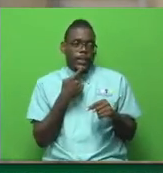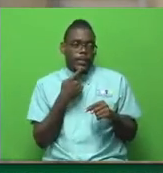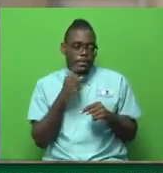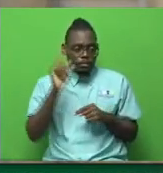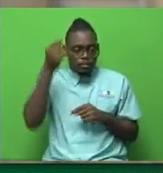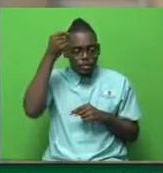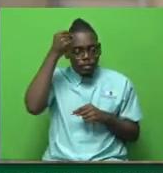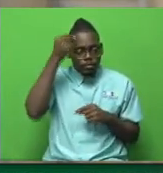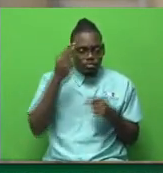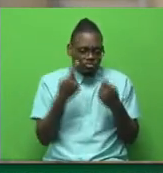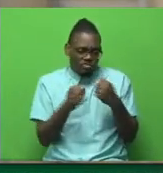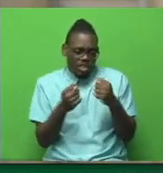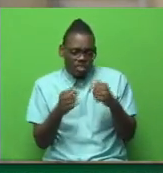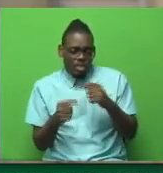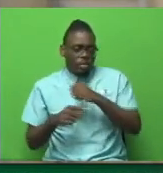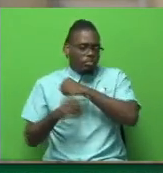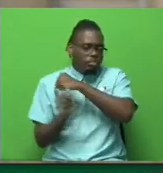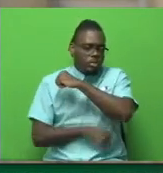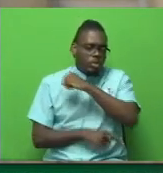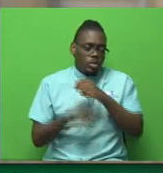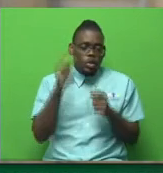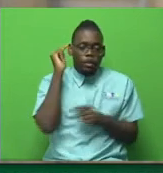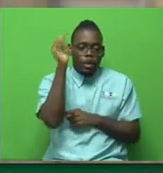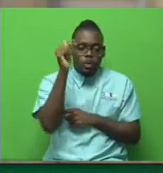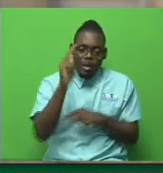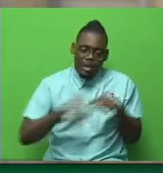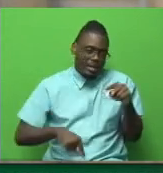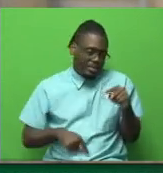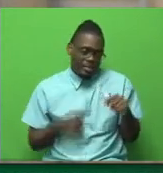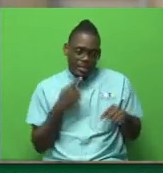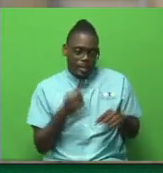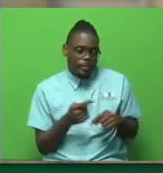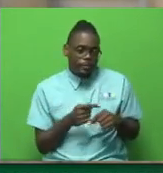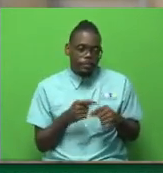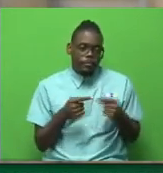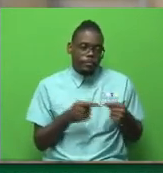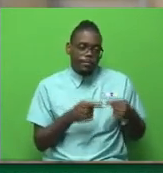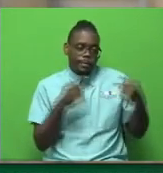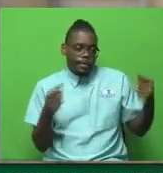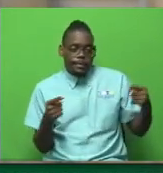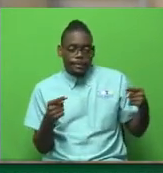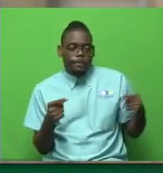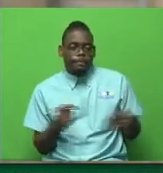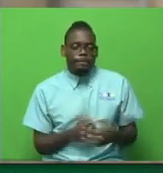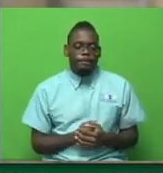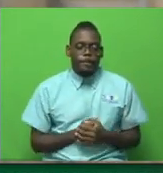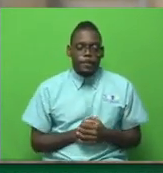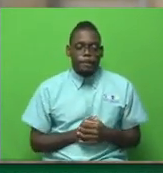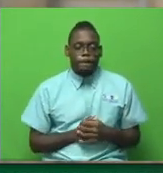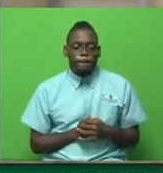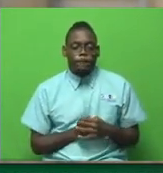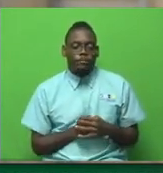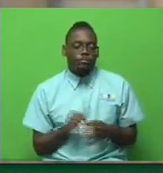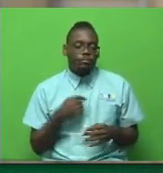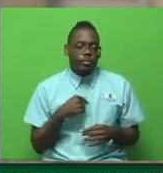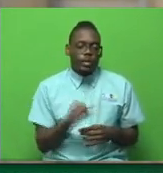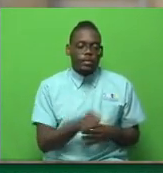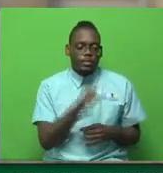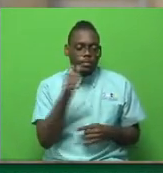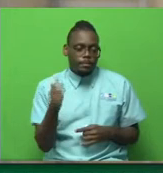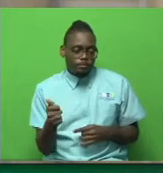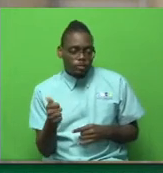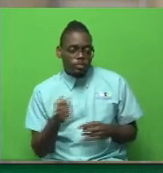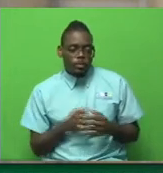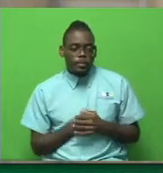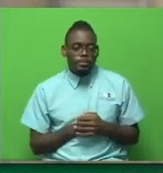any way as alluded to by the opposition leader other sources of funding for projects in Tobago